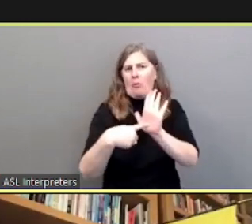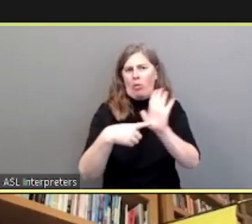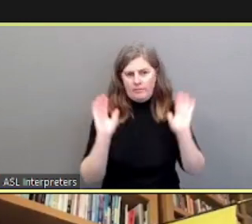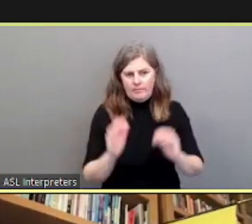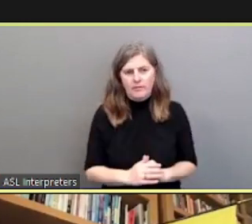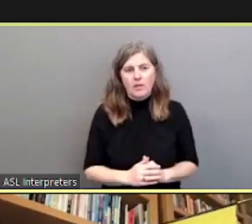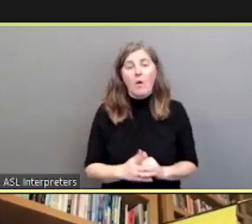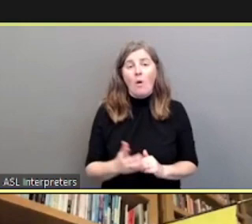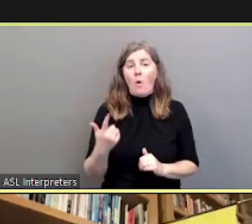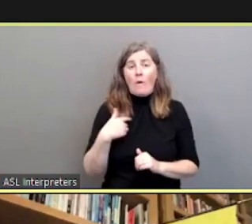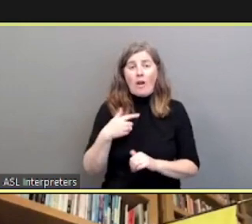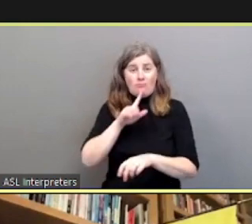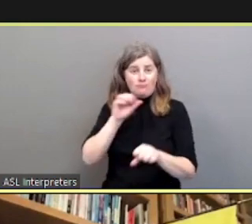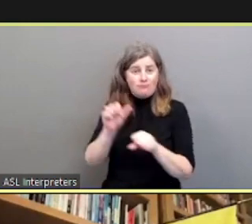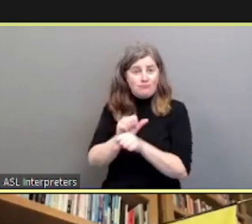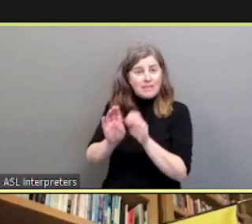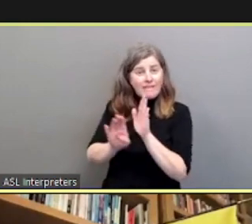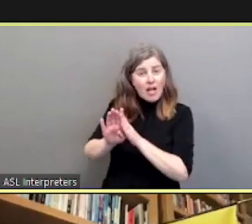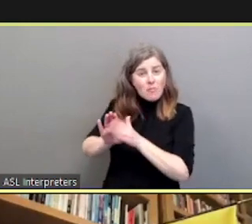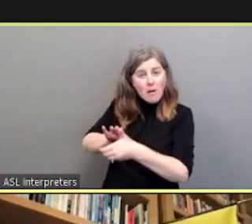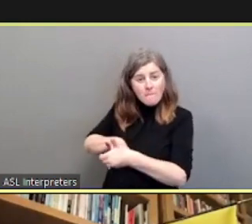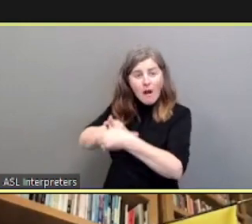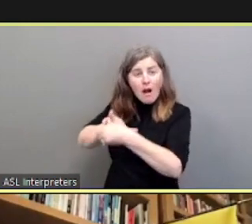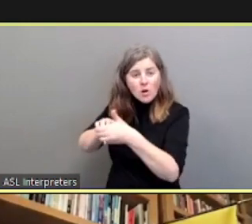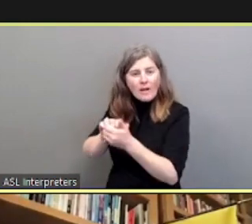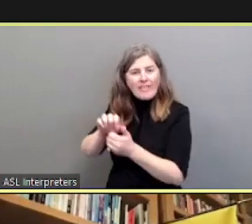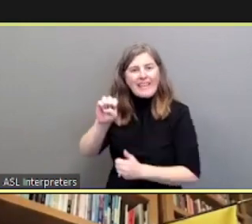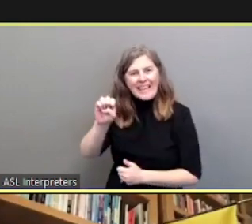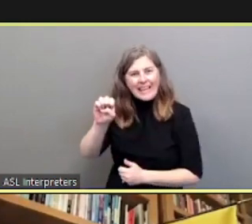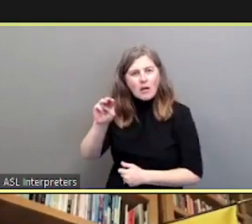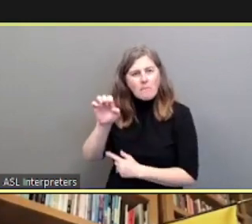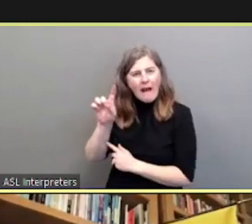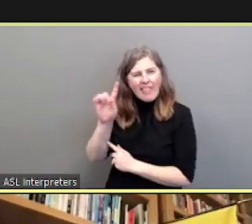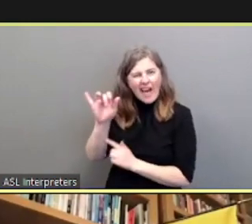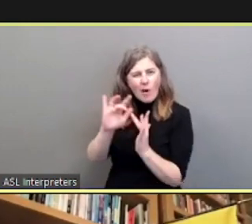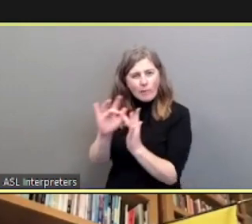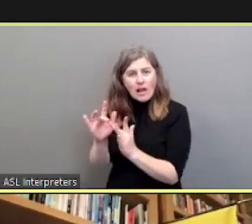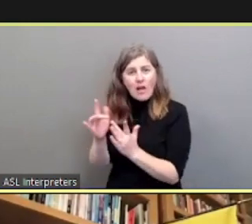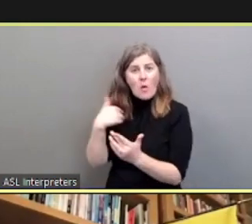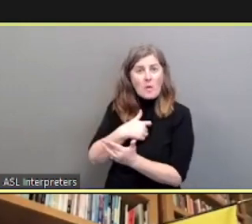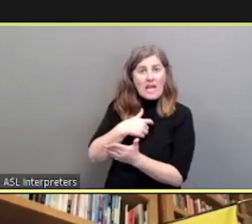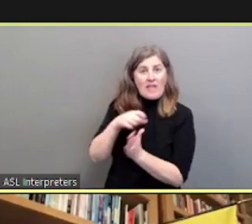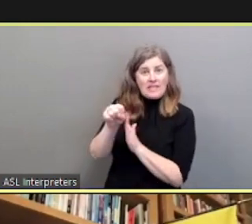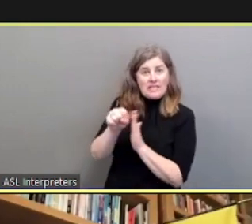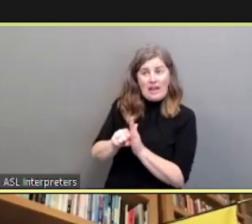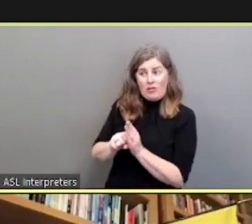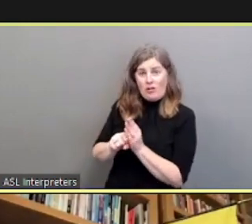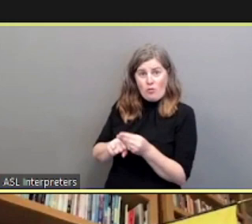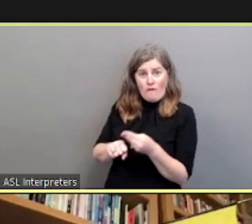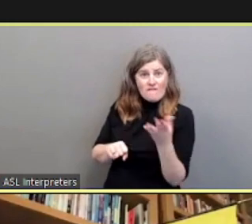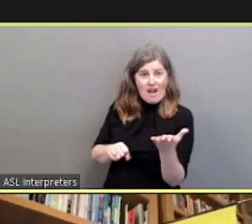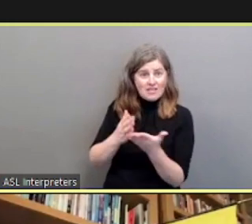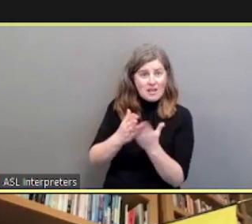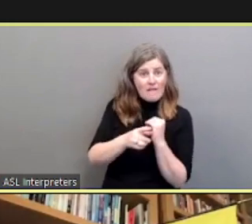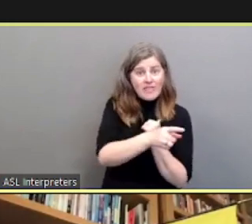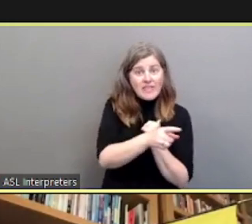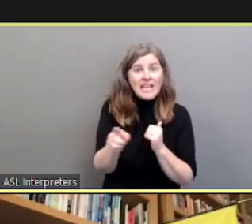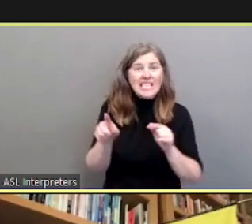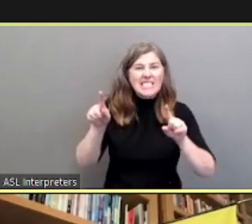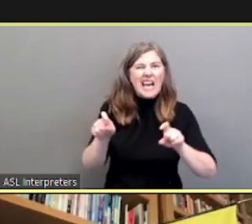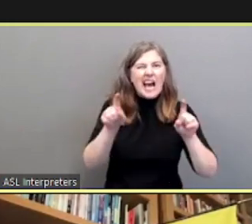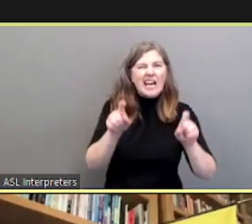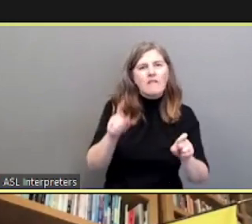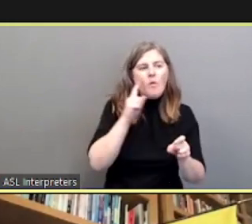to develop a partnership with eMed where the state could provide some of these tests